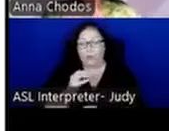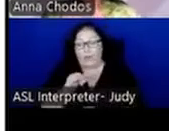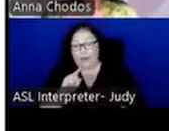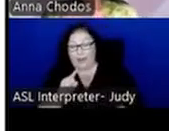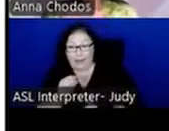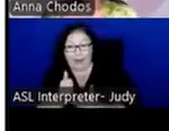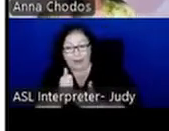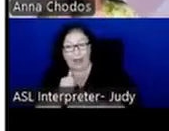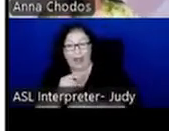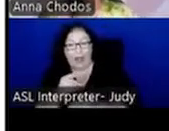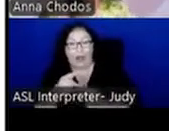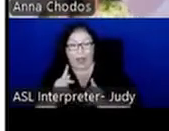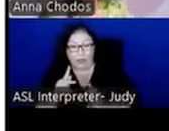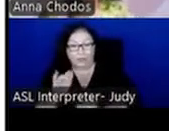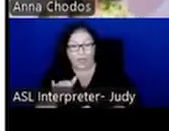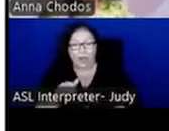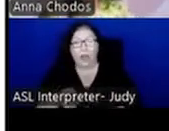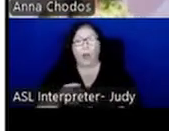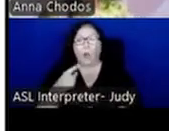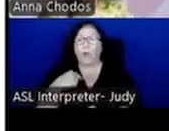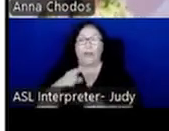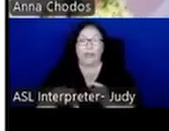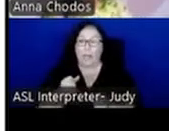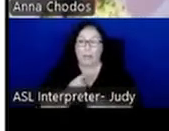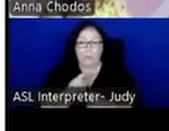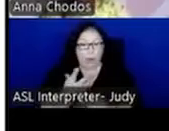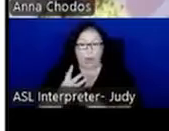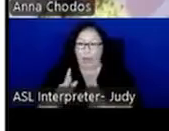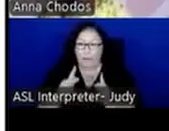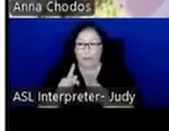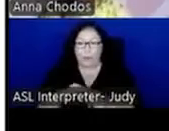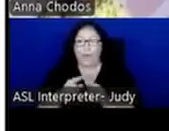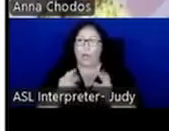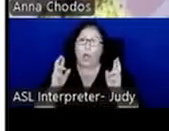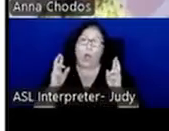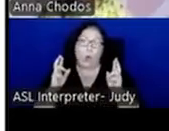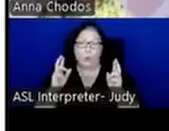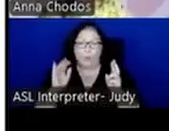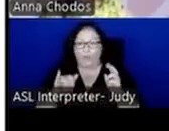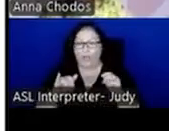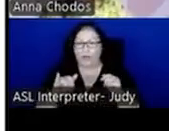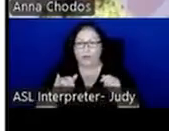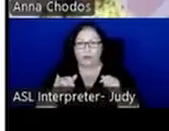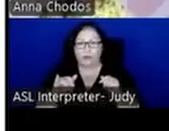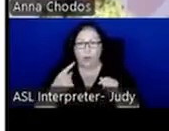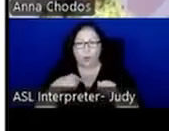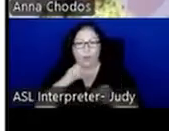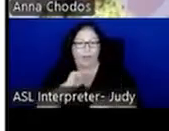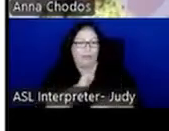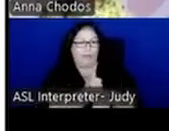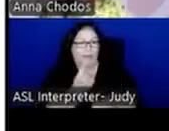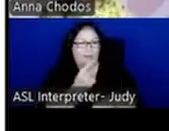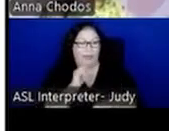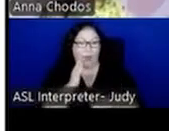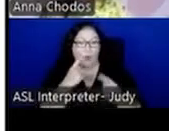people and then hope that like we can arrange something that's going to work for the person. Like that's nobody typically even really wants